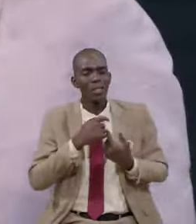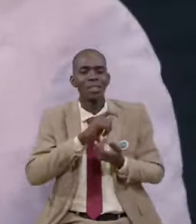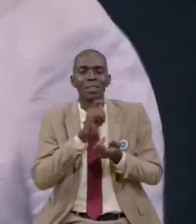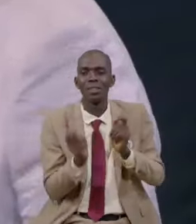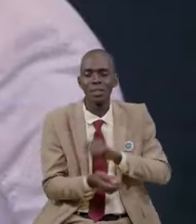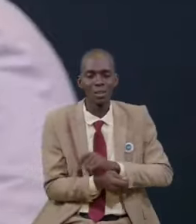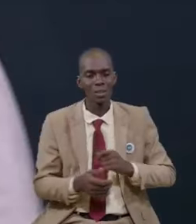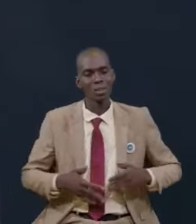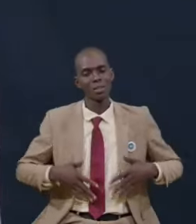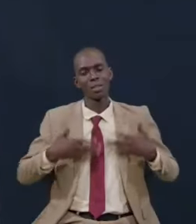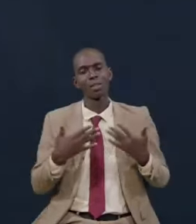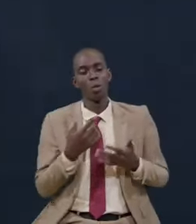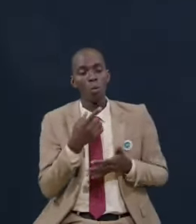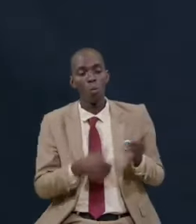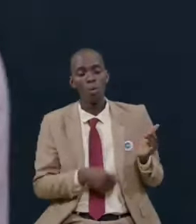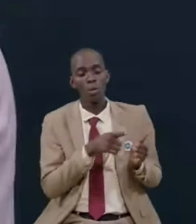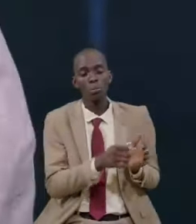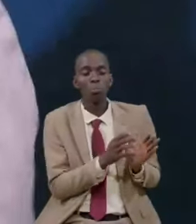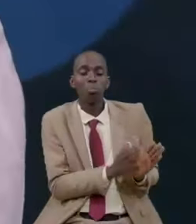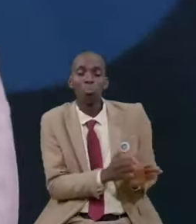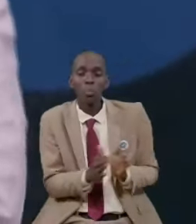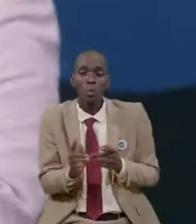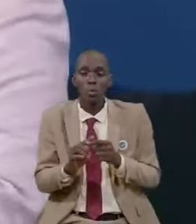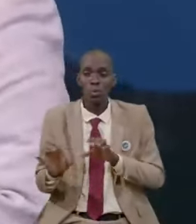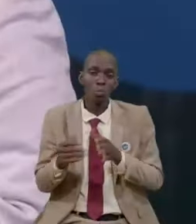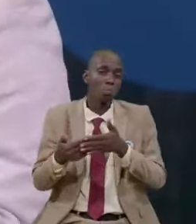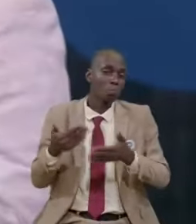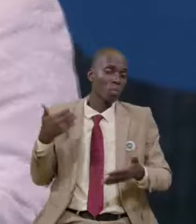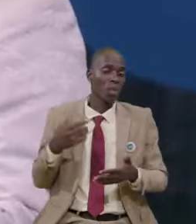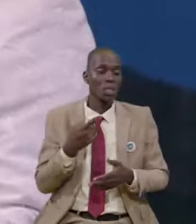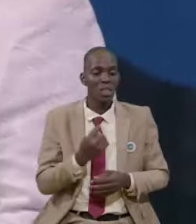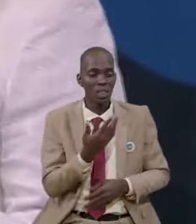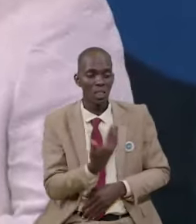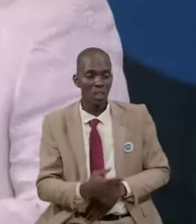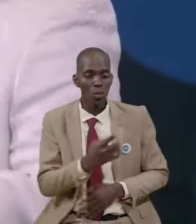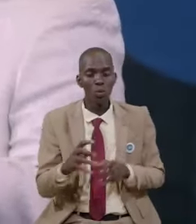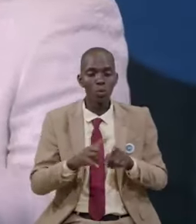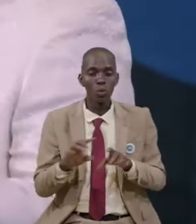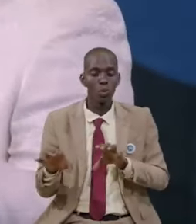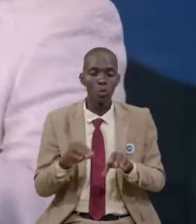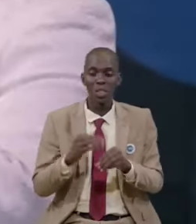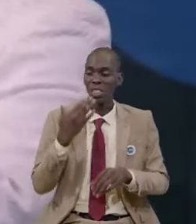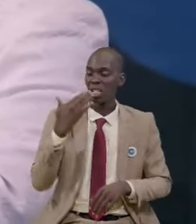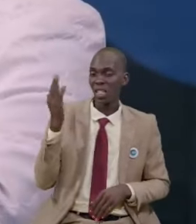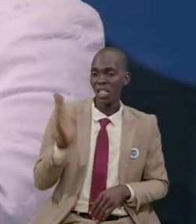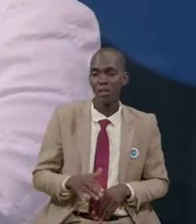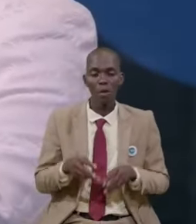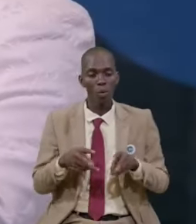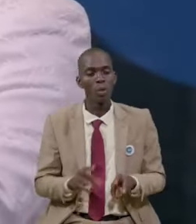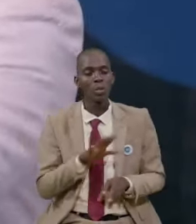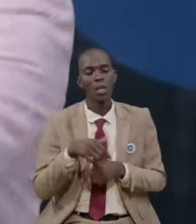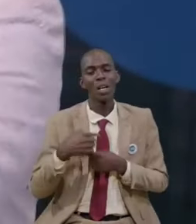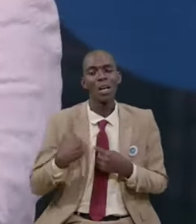things you wanted to do in the evil way, your heart is changed. Your mind is